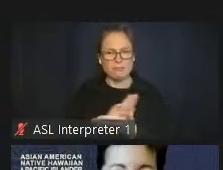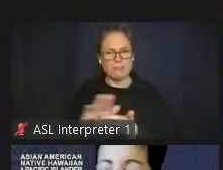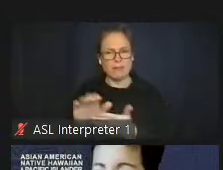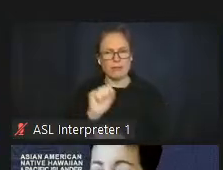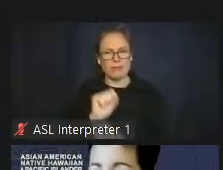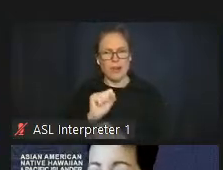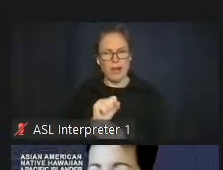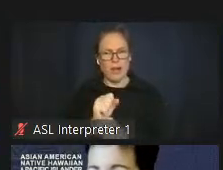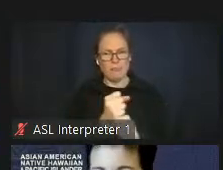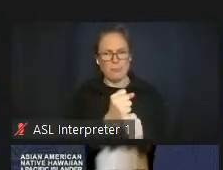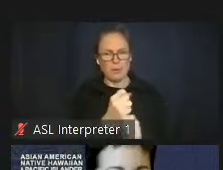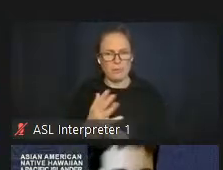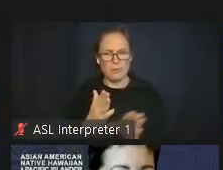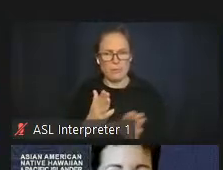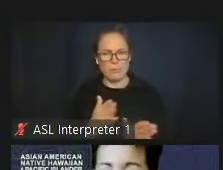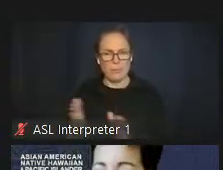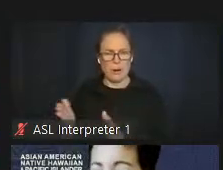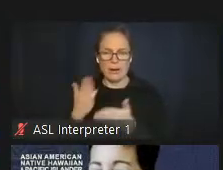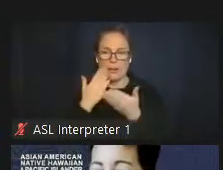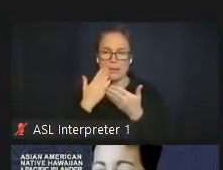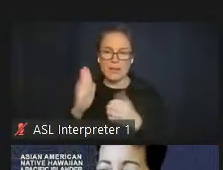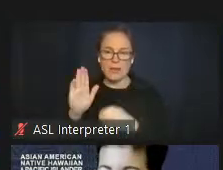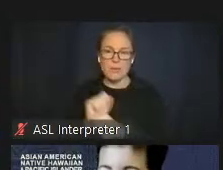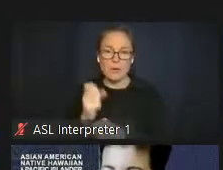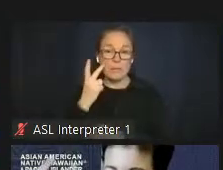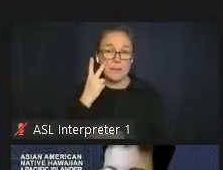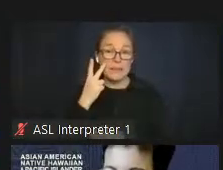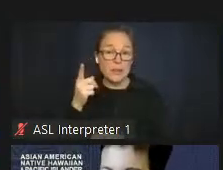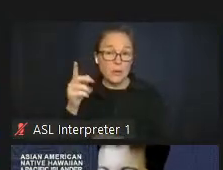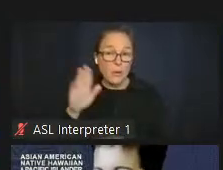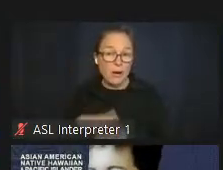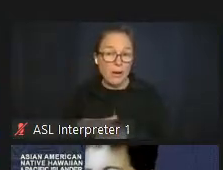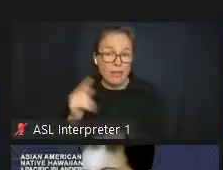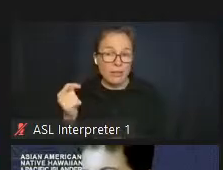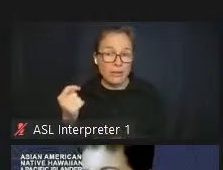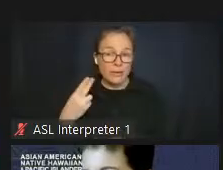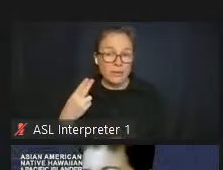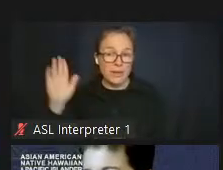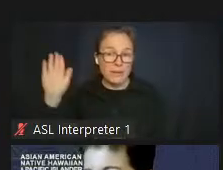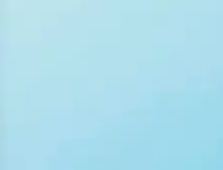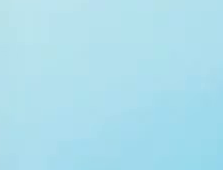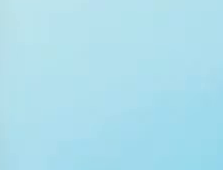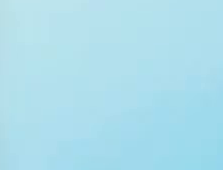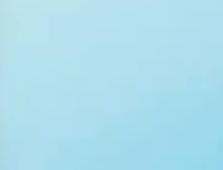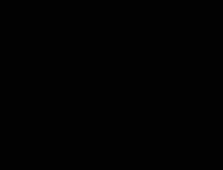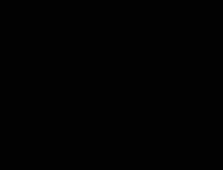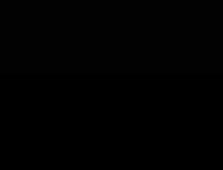we appreciate all your work, and we'll see you on Thursday. Meeting adjourned.